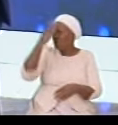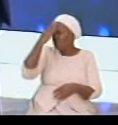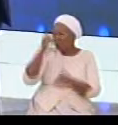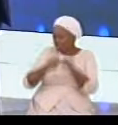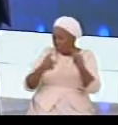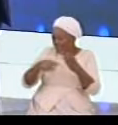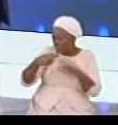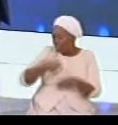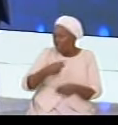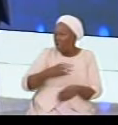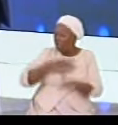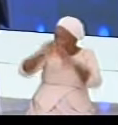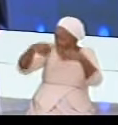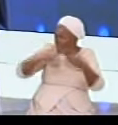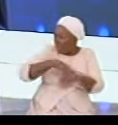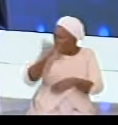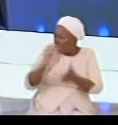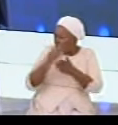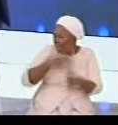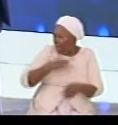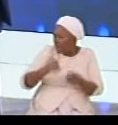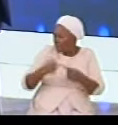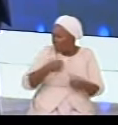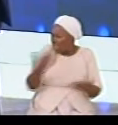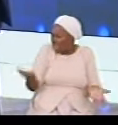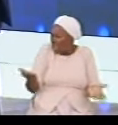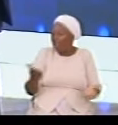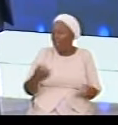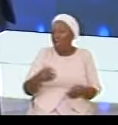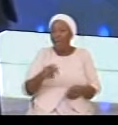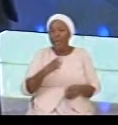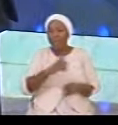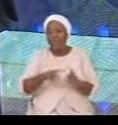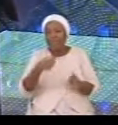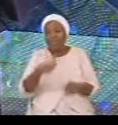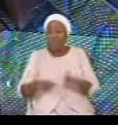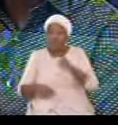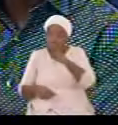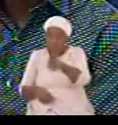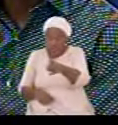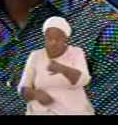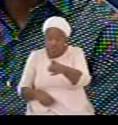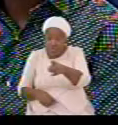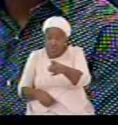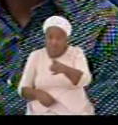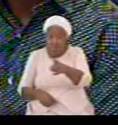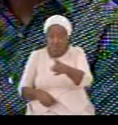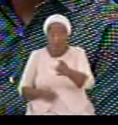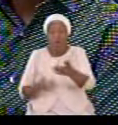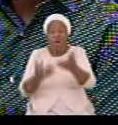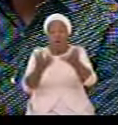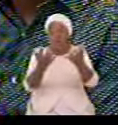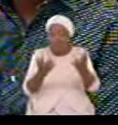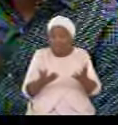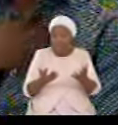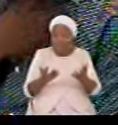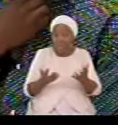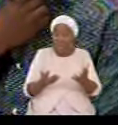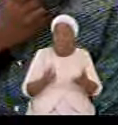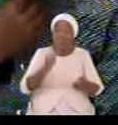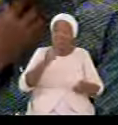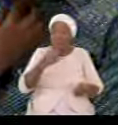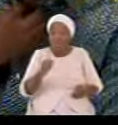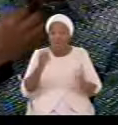wants to give me. Let him give me. But it says you covet earnestly with all